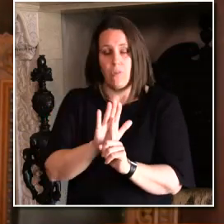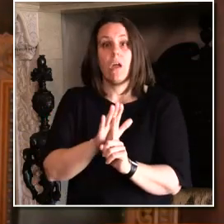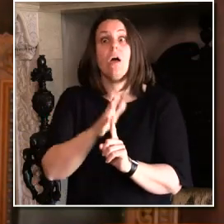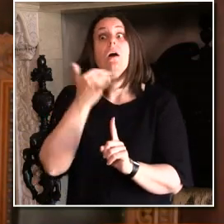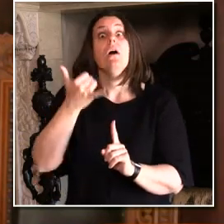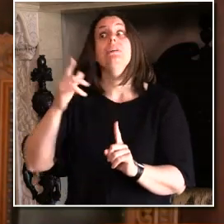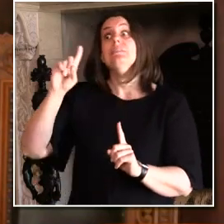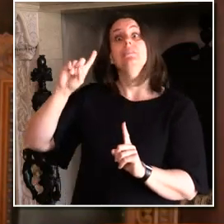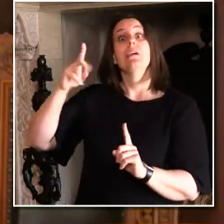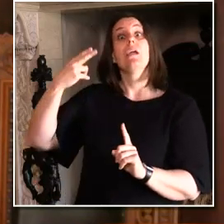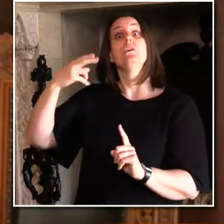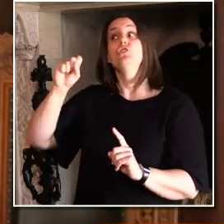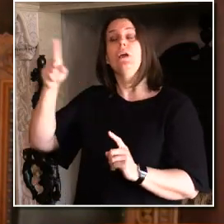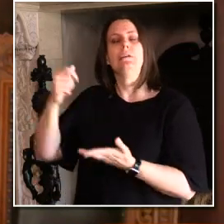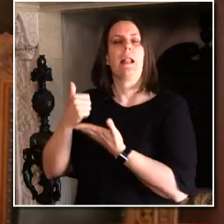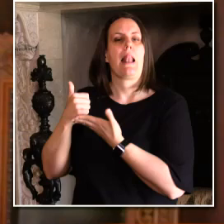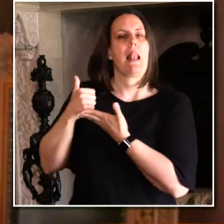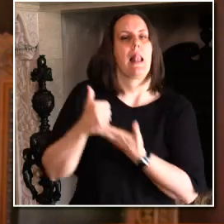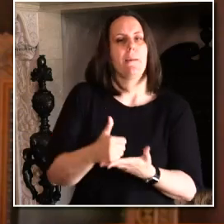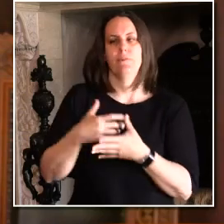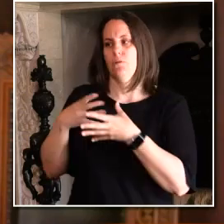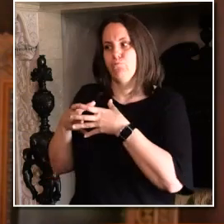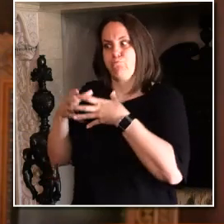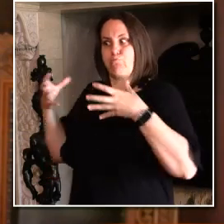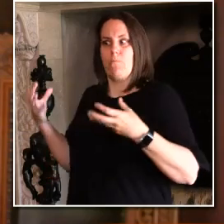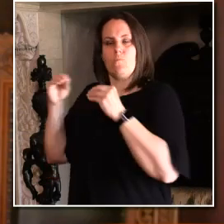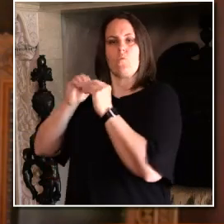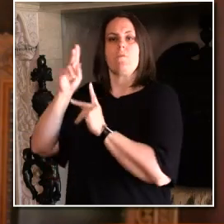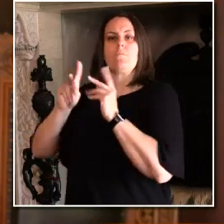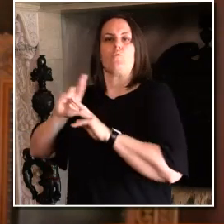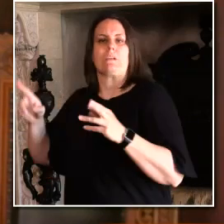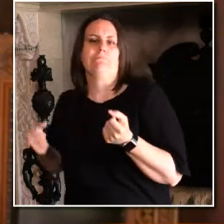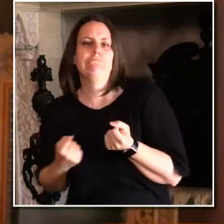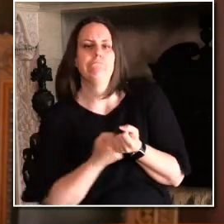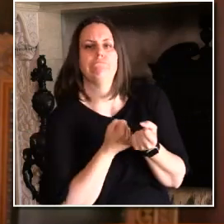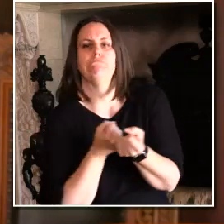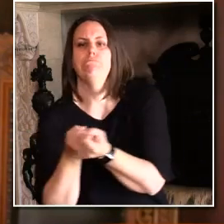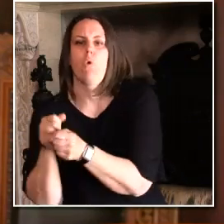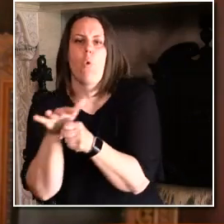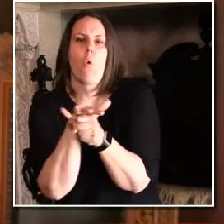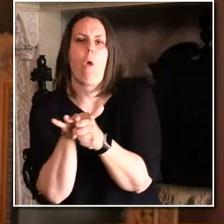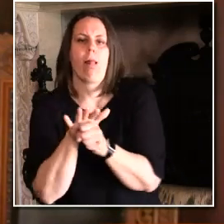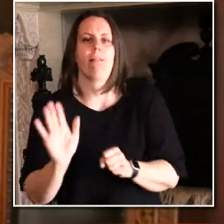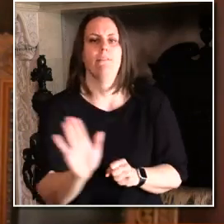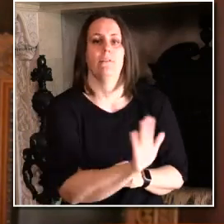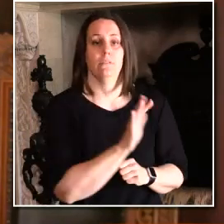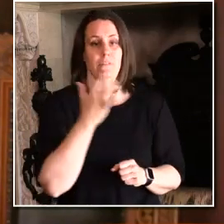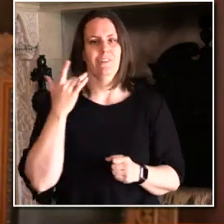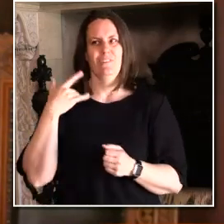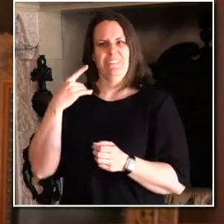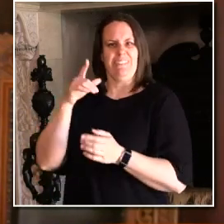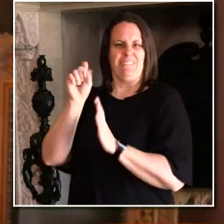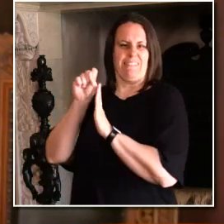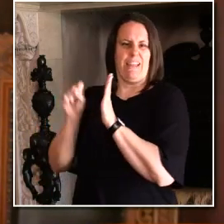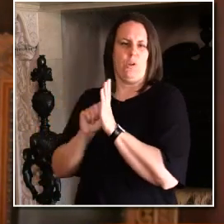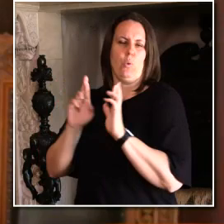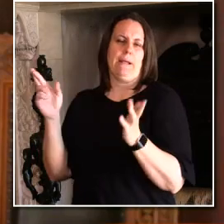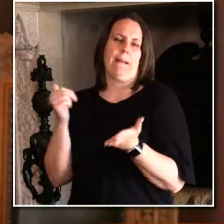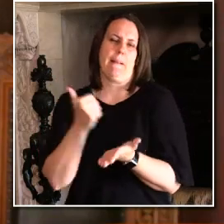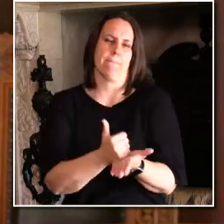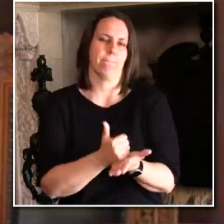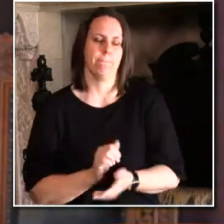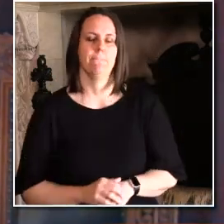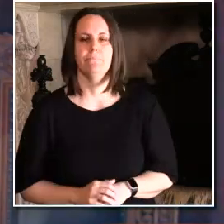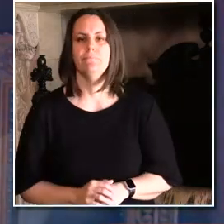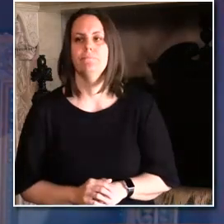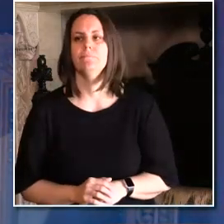local health departments where they are maybe exceeding their capacity locally, and we've been glad to be able to identify staff who can help to meet those needs.